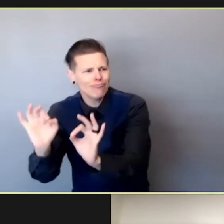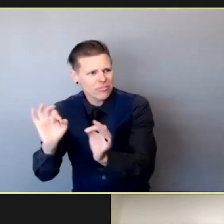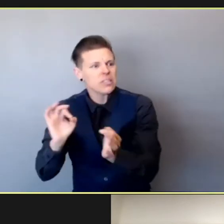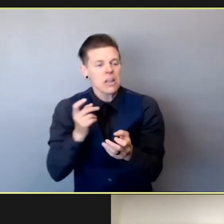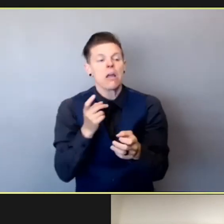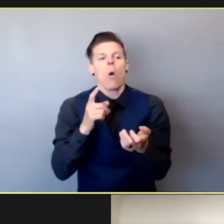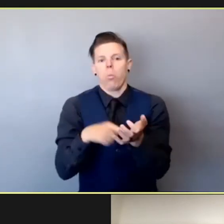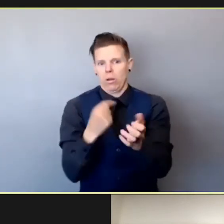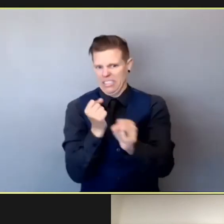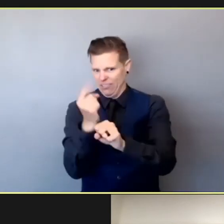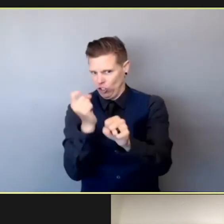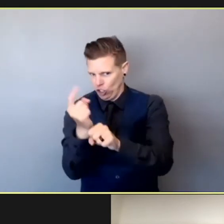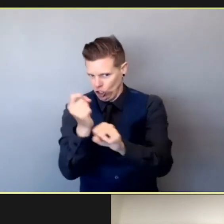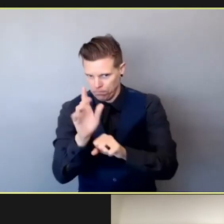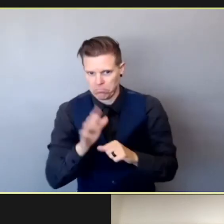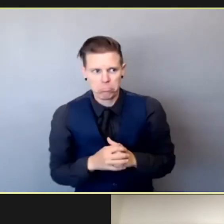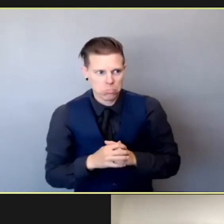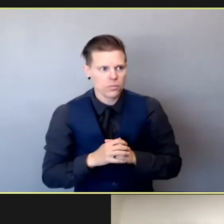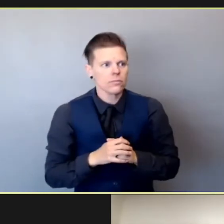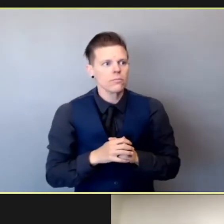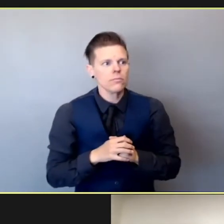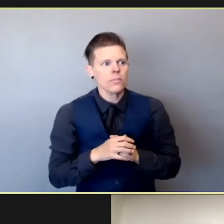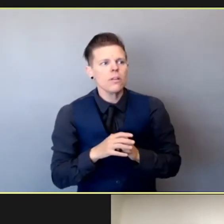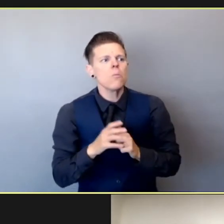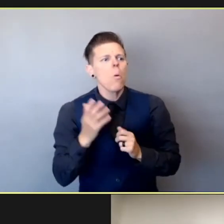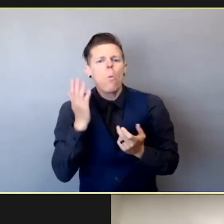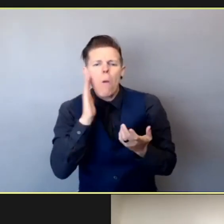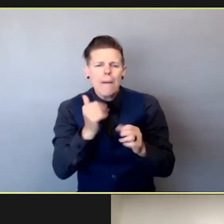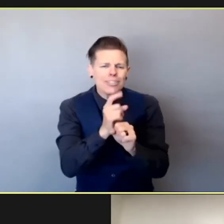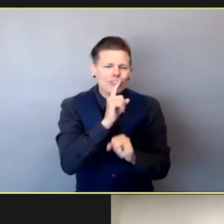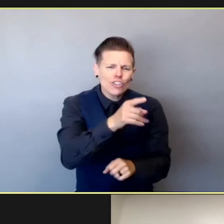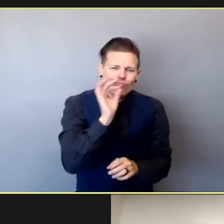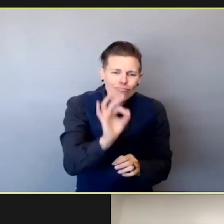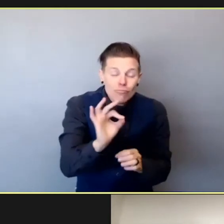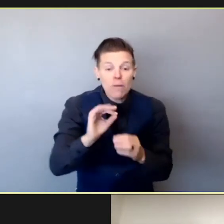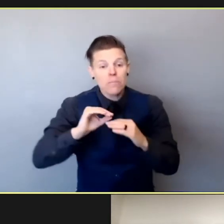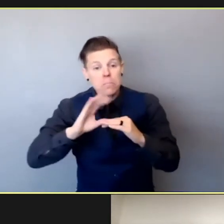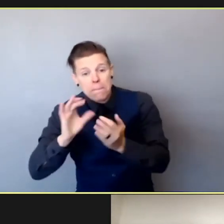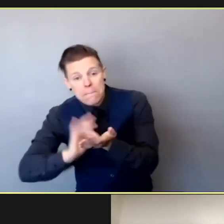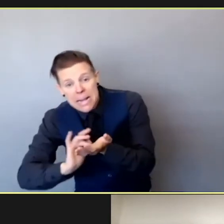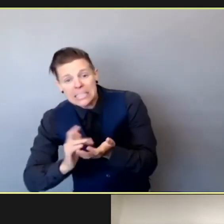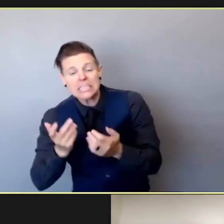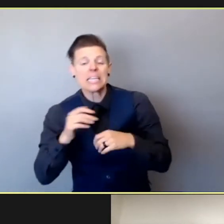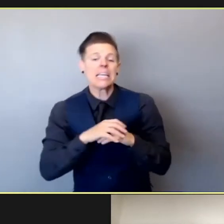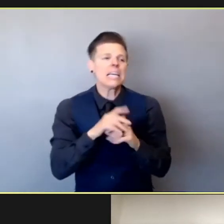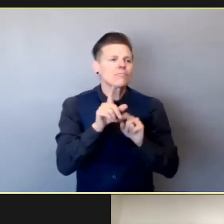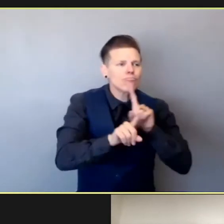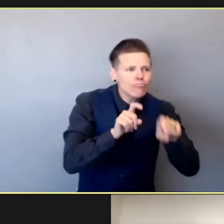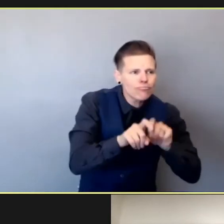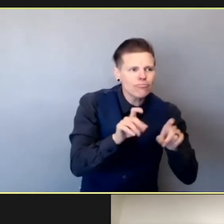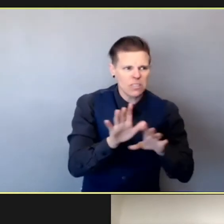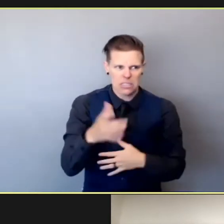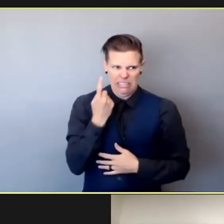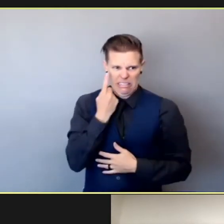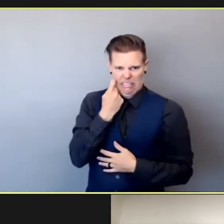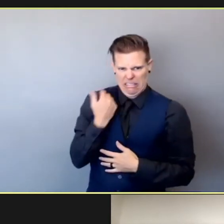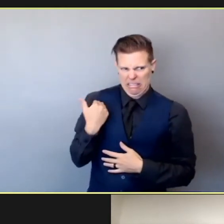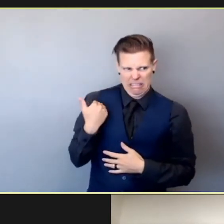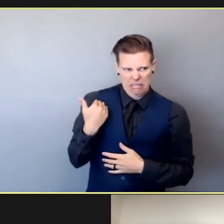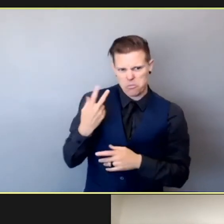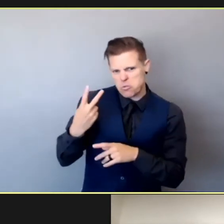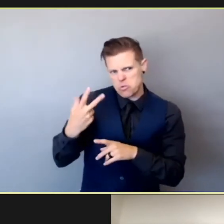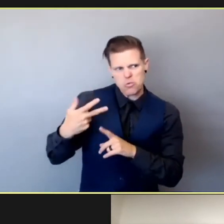a prescription or two for them. And what happened a couple months ago is the wife got